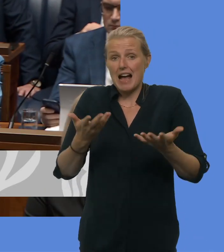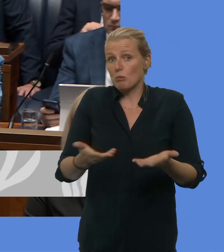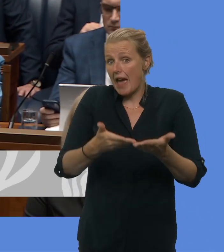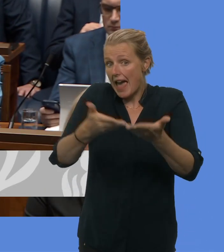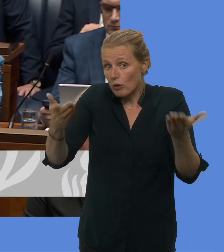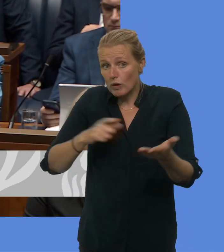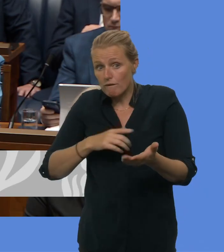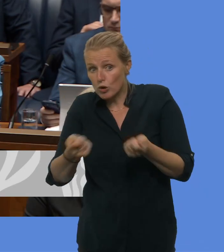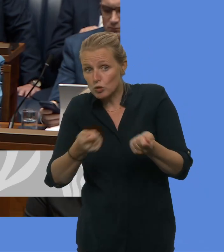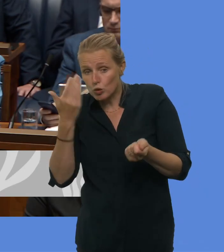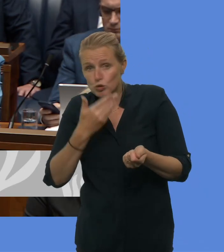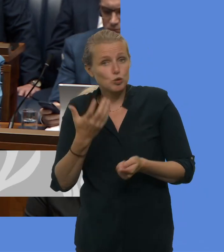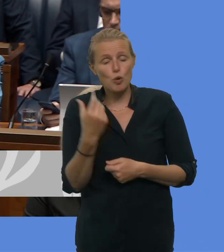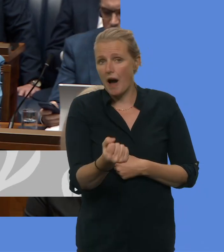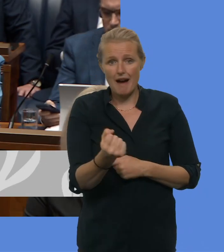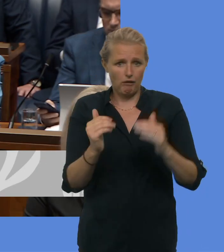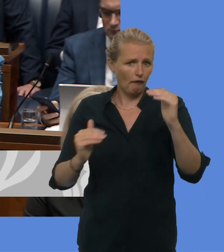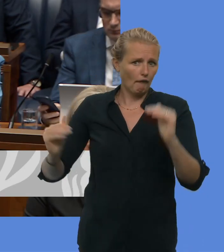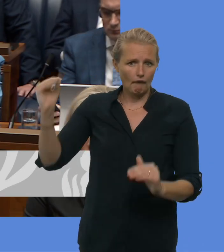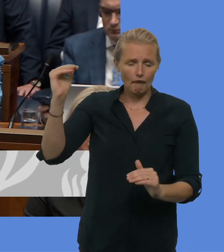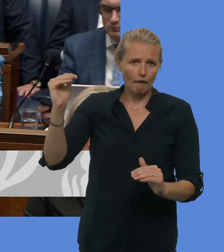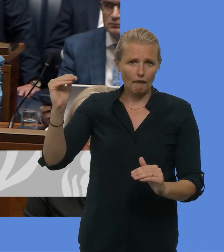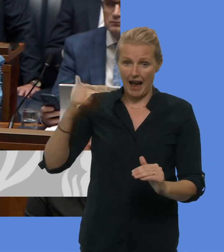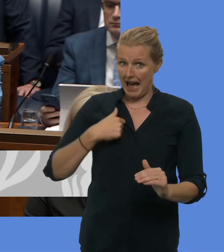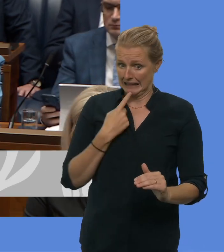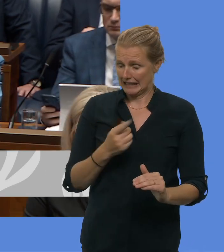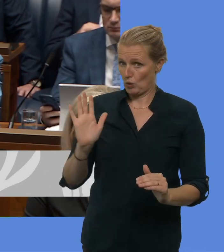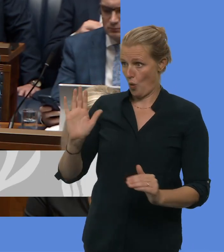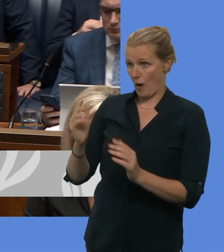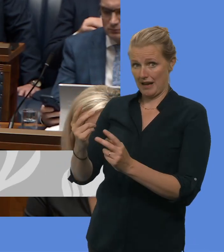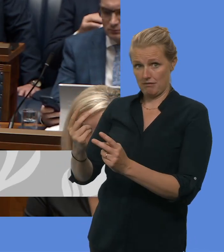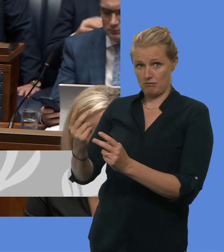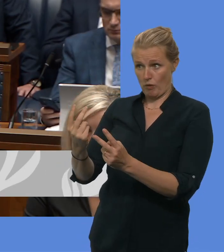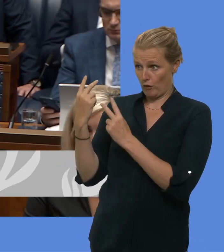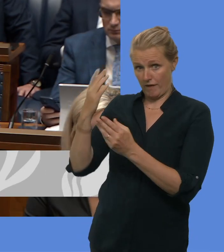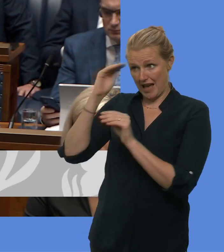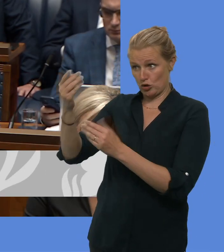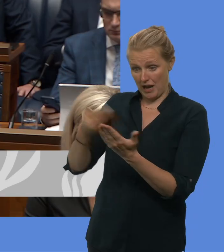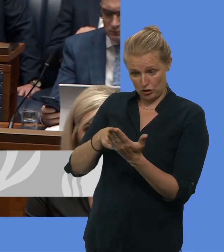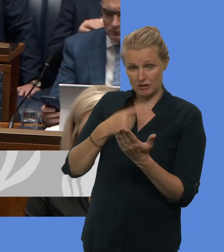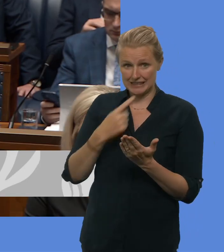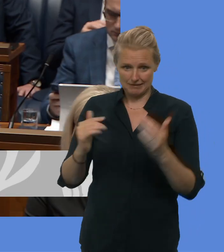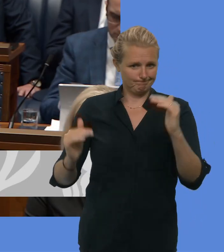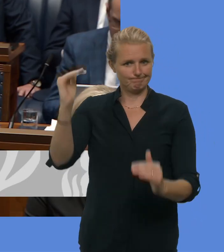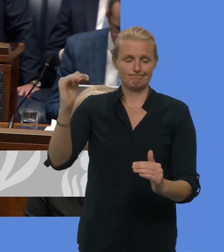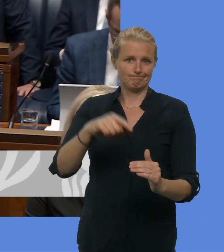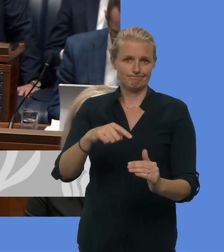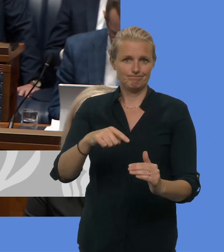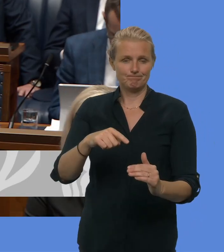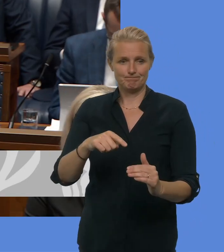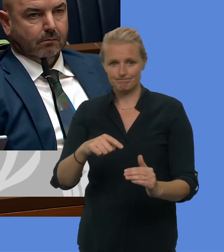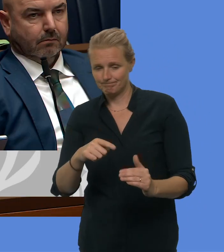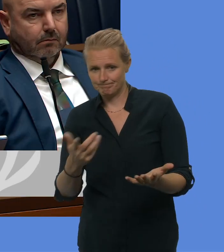controlled schools. It is suboptimal. Not my words, but the Independent Review of Education, informed by those principles within controlled